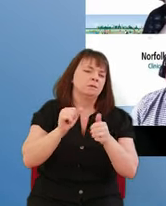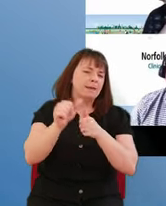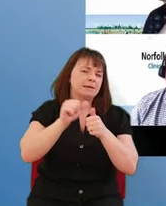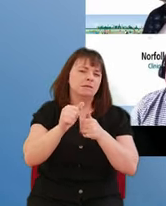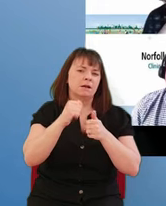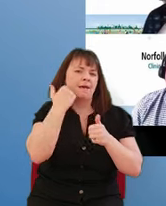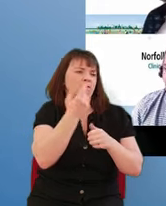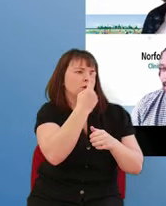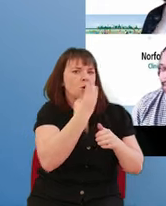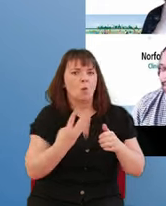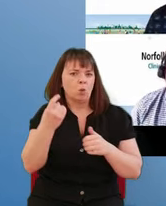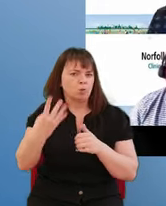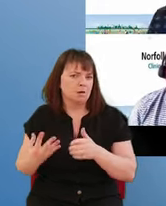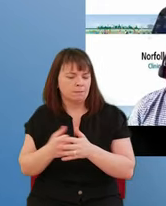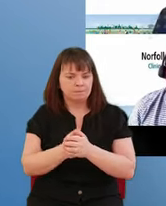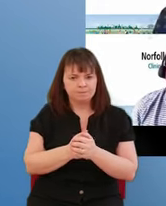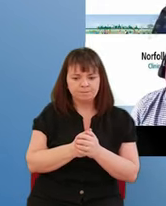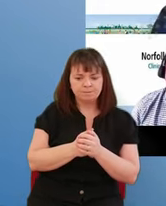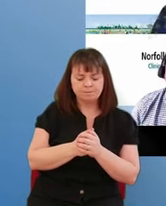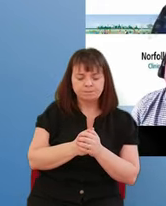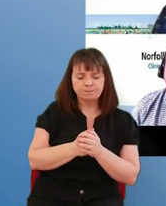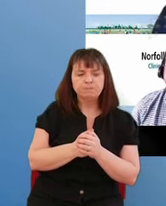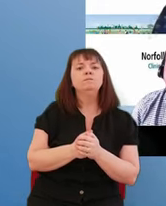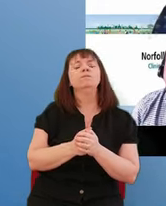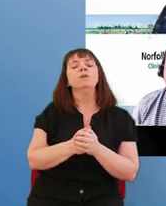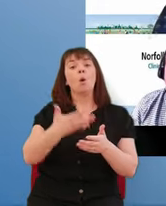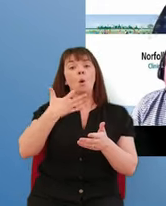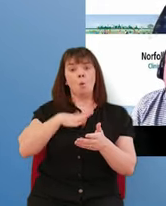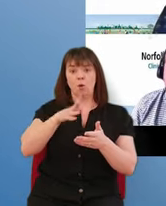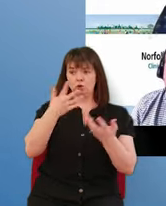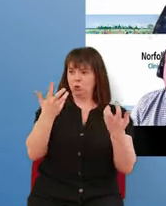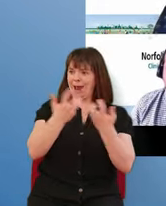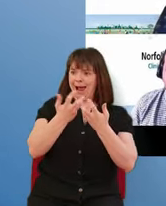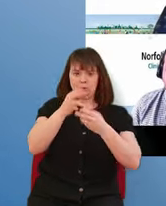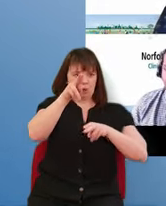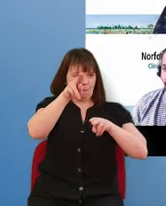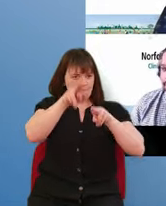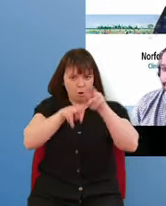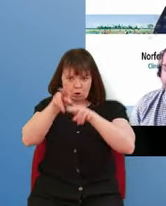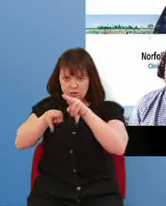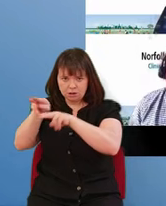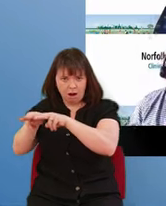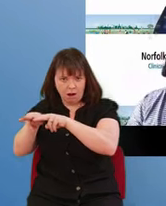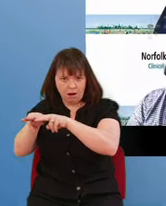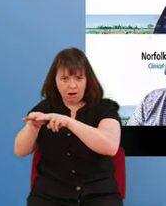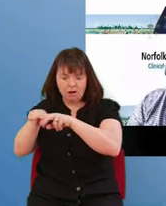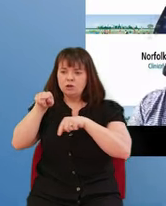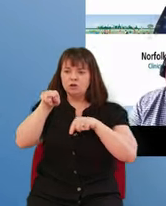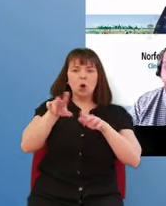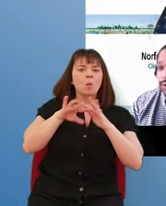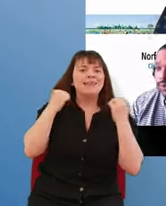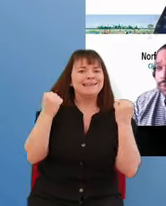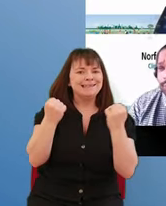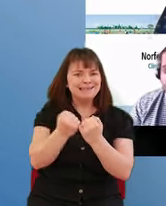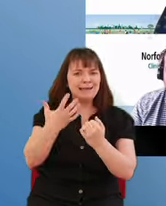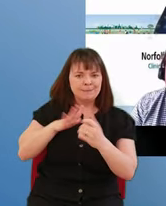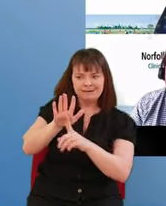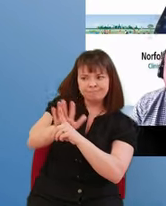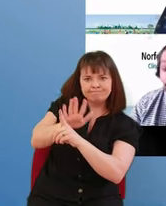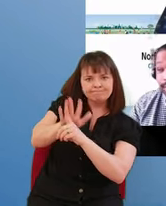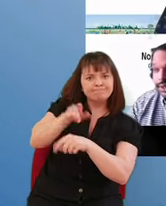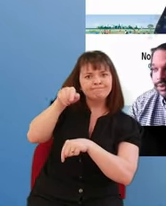we're looking at is relevant. The changes that we would like to make is actually deliverable before we can give assurance to a group like this. So